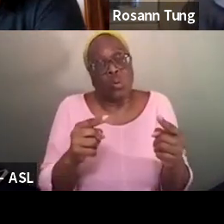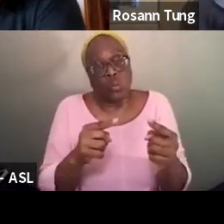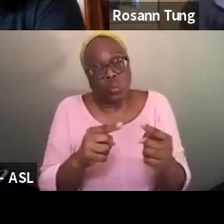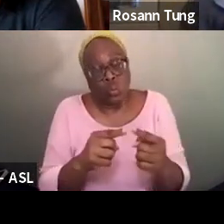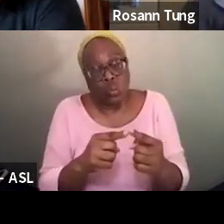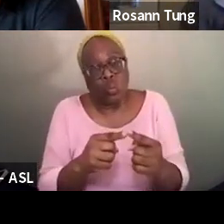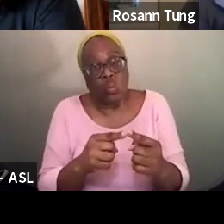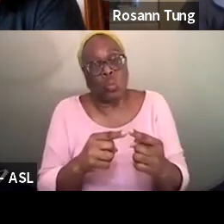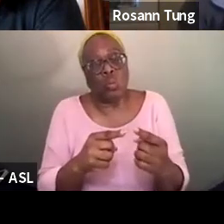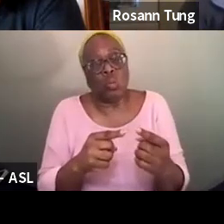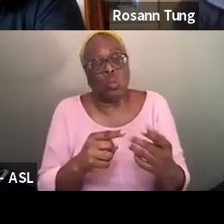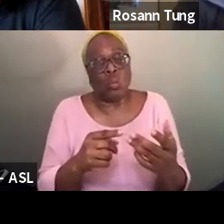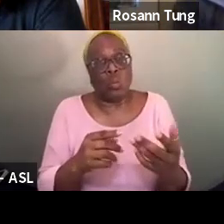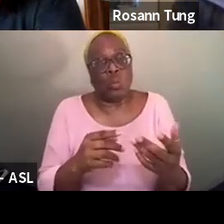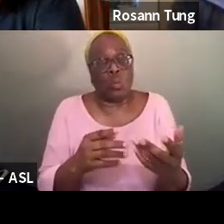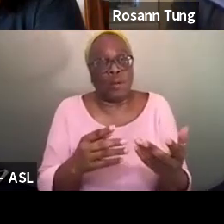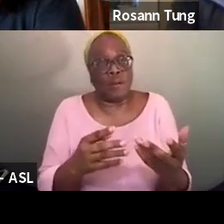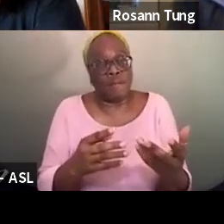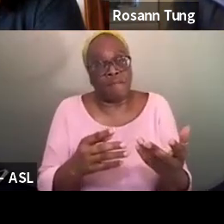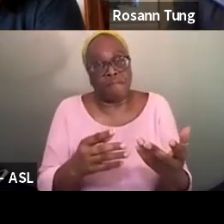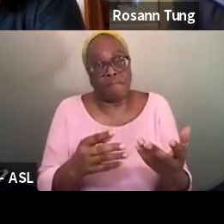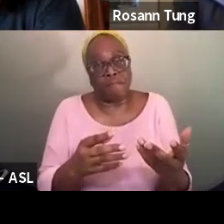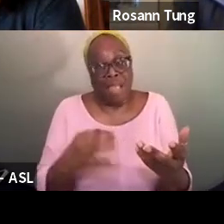necessarily test well, or vice versa.